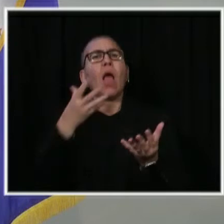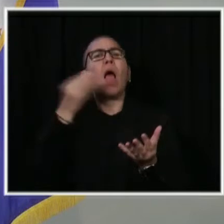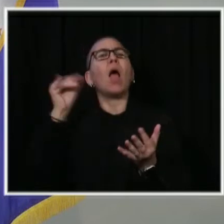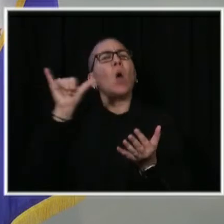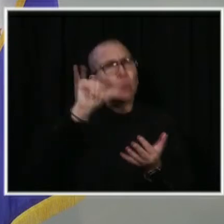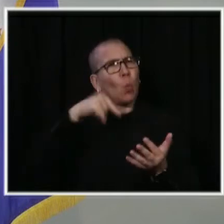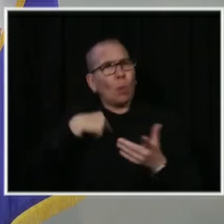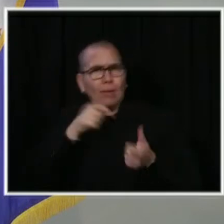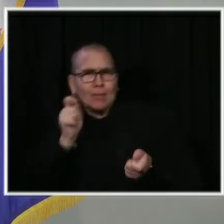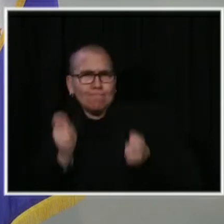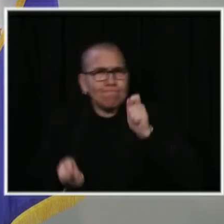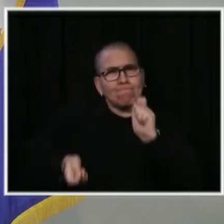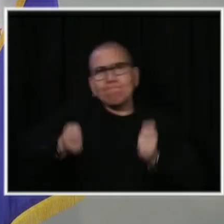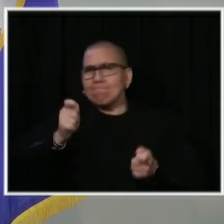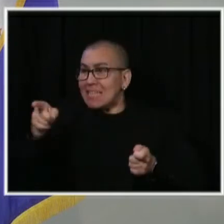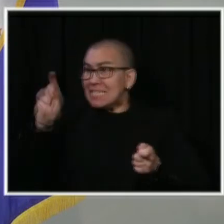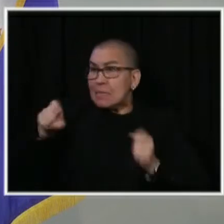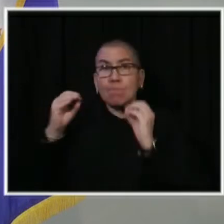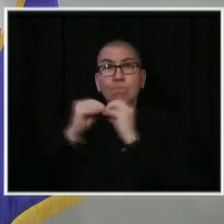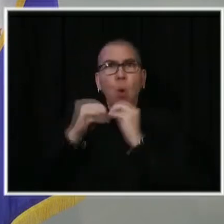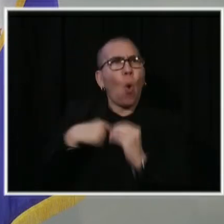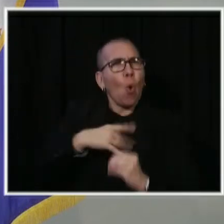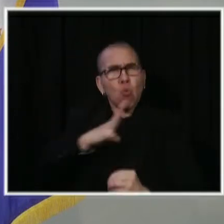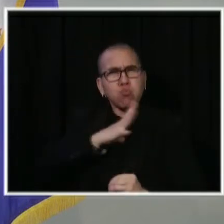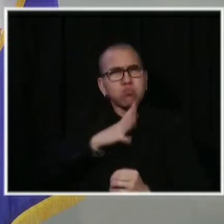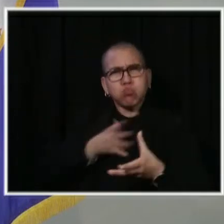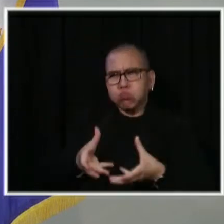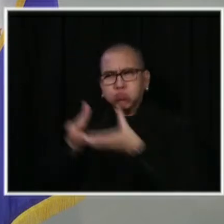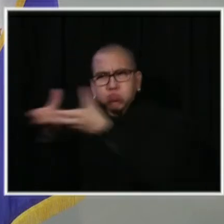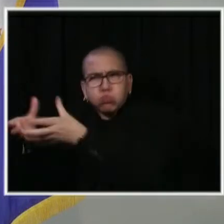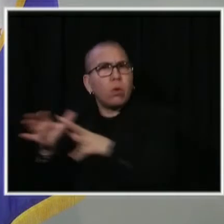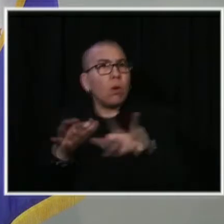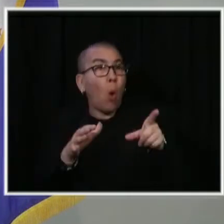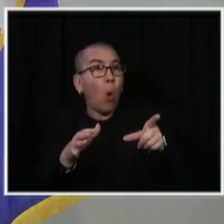good job to request more doses if they can figure out how to get it out.